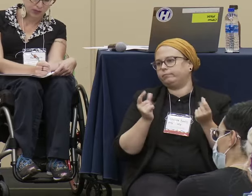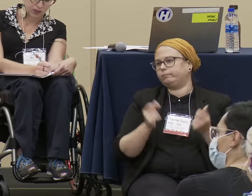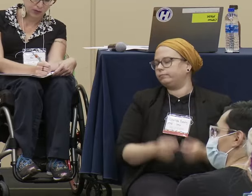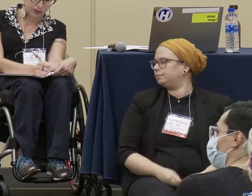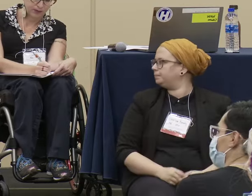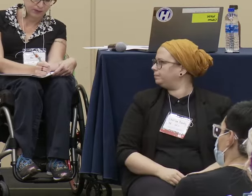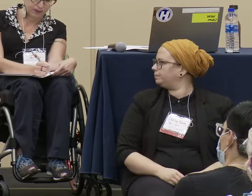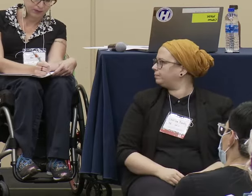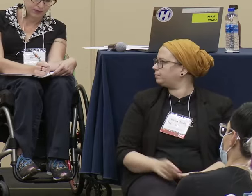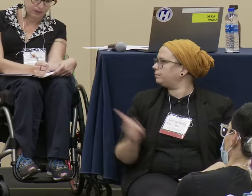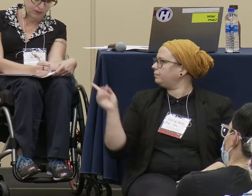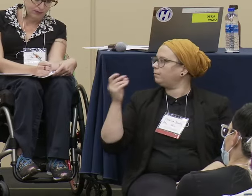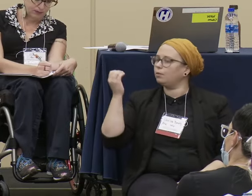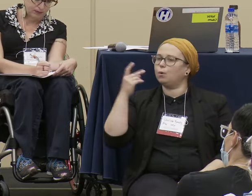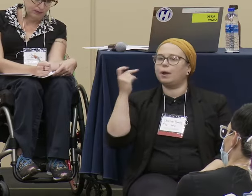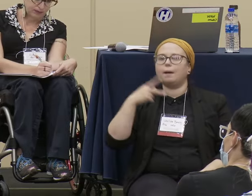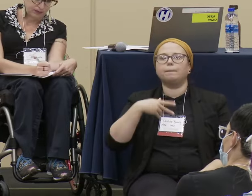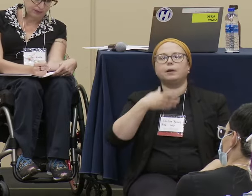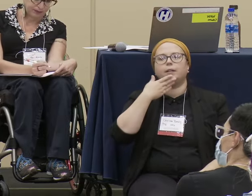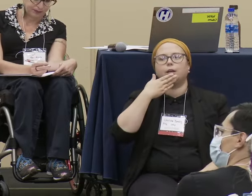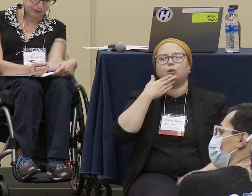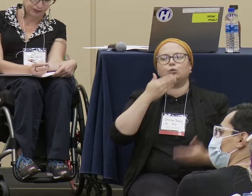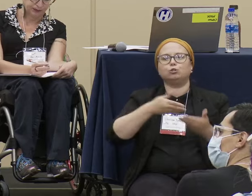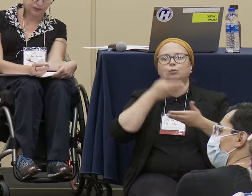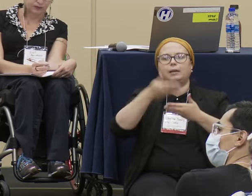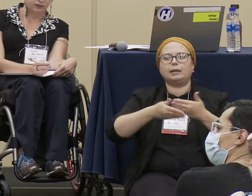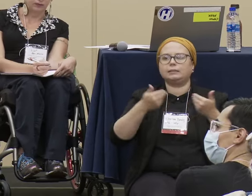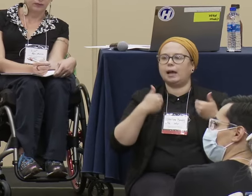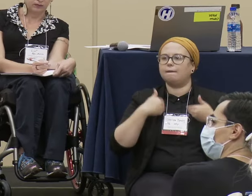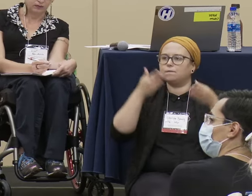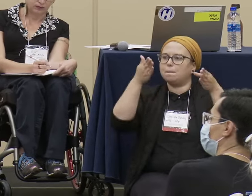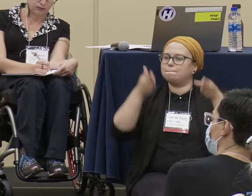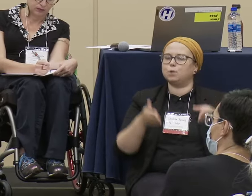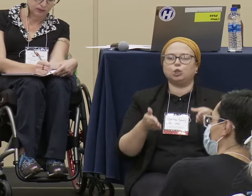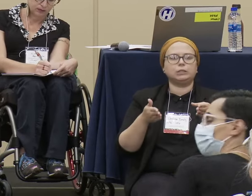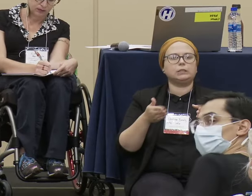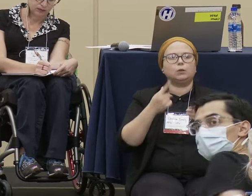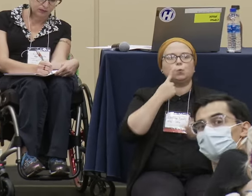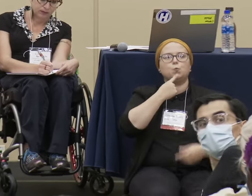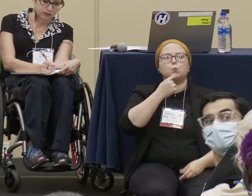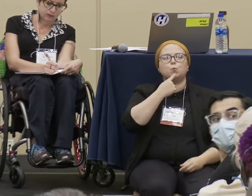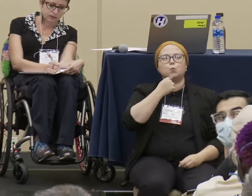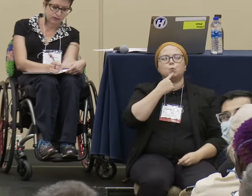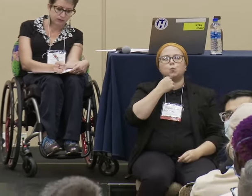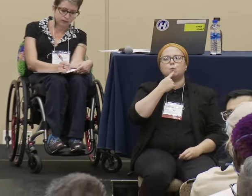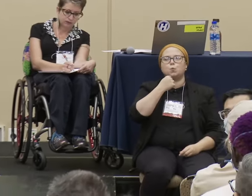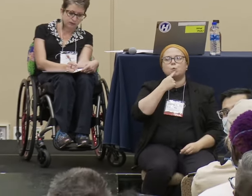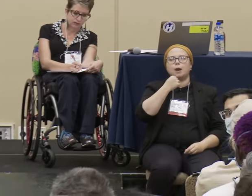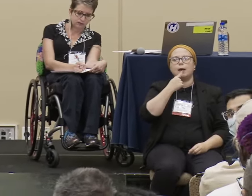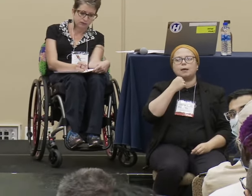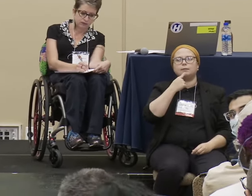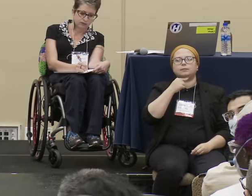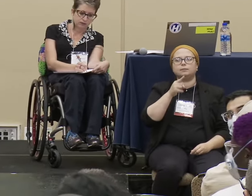Okay, thank you. So next I have the person in the red shirt sort of over here, yep,